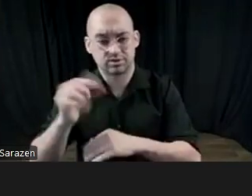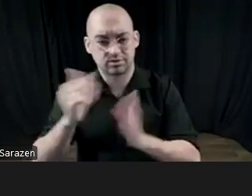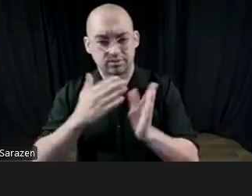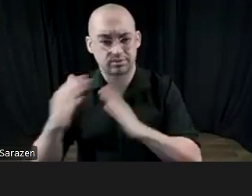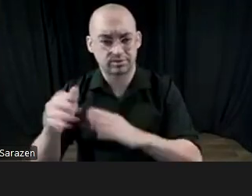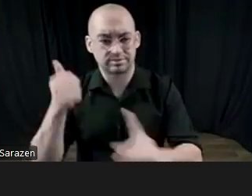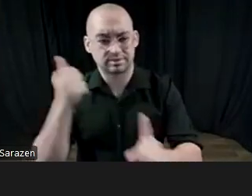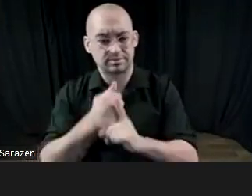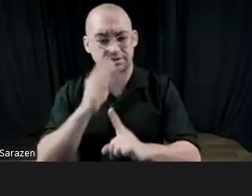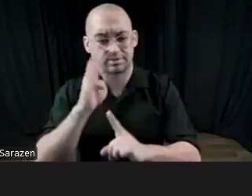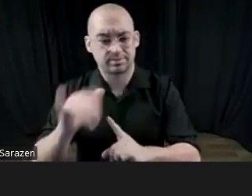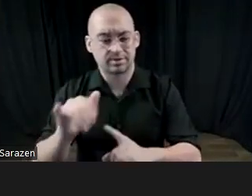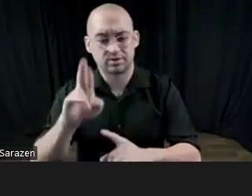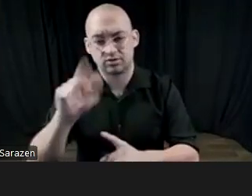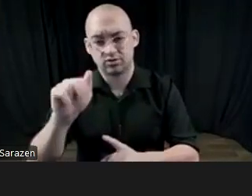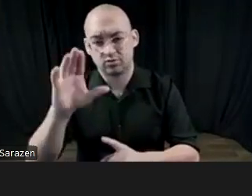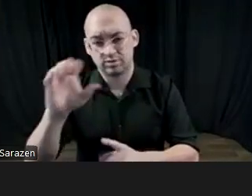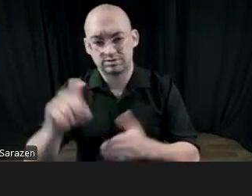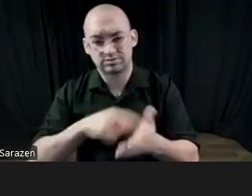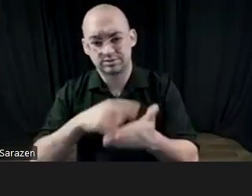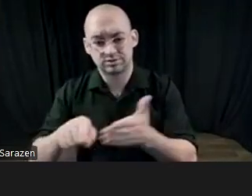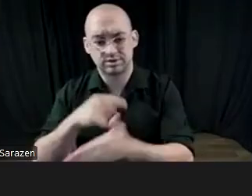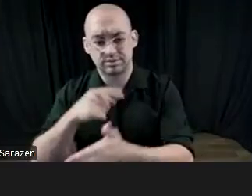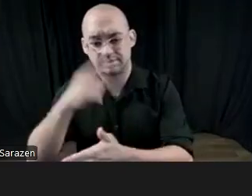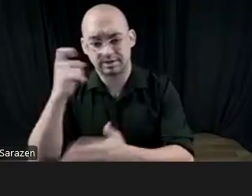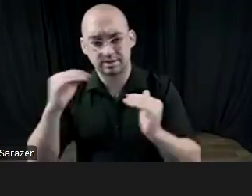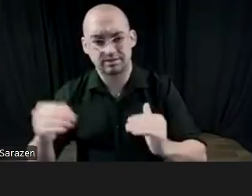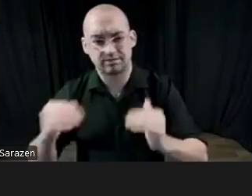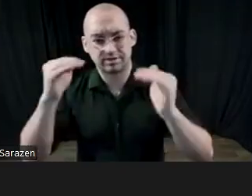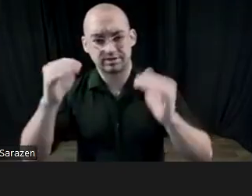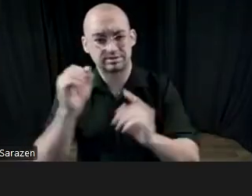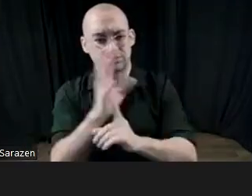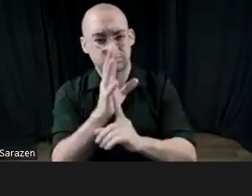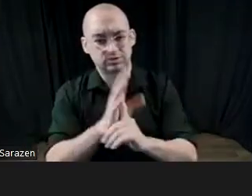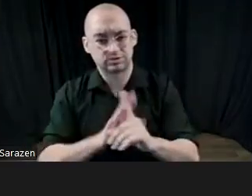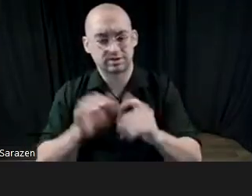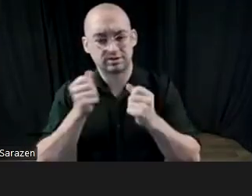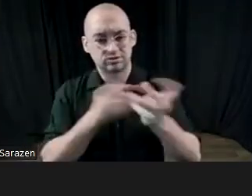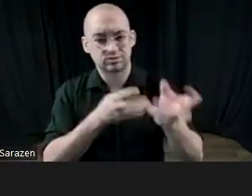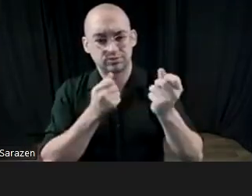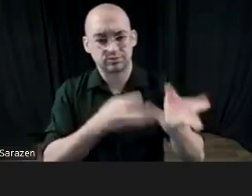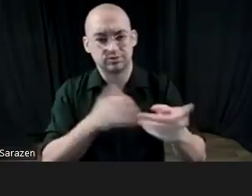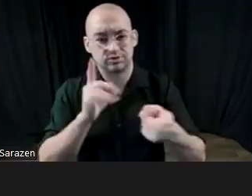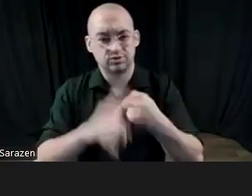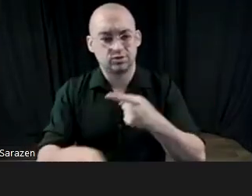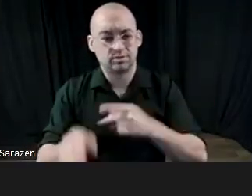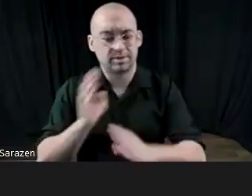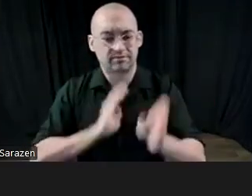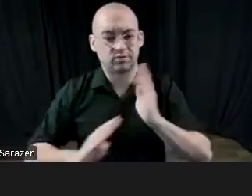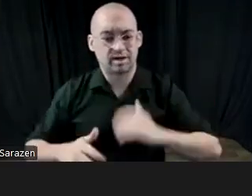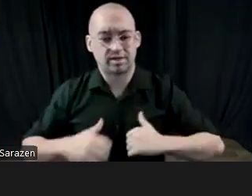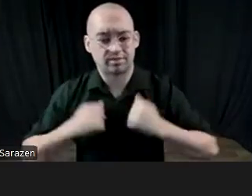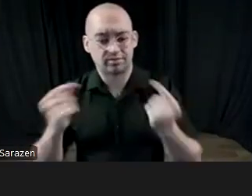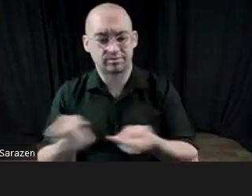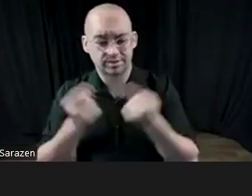impacted by racial discrimination, because there are these elevated exposures that contribute to behavioral health harms. And then I think we're just